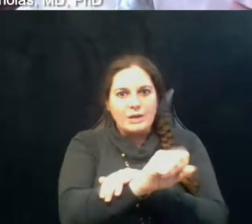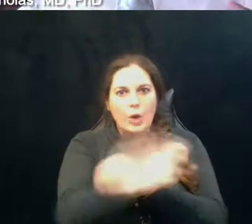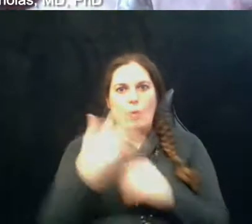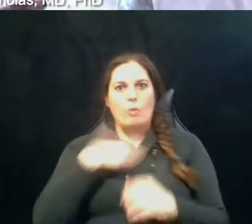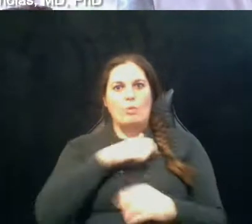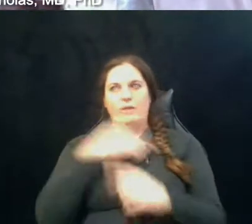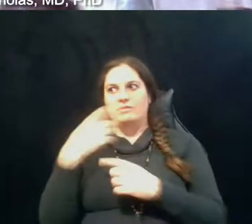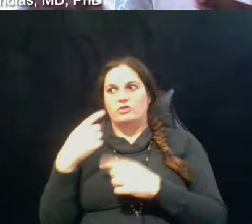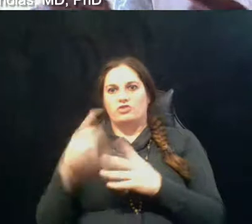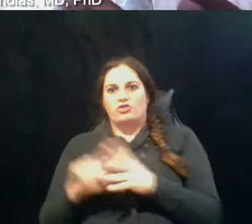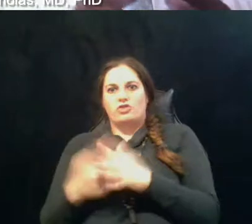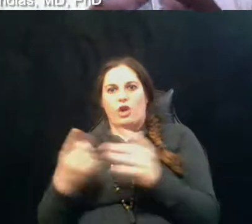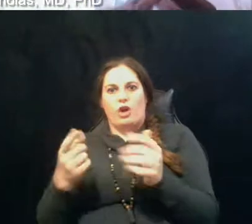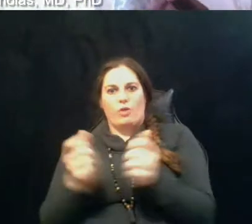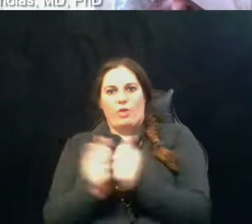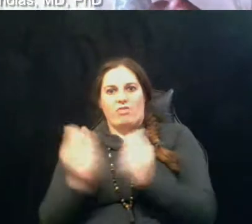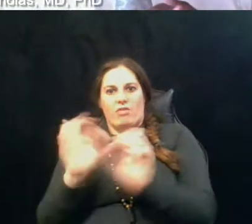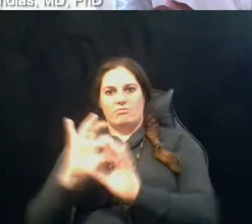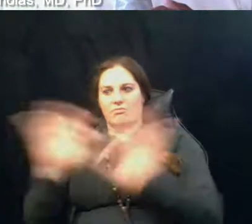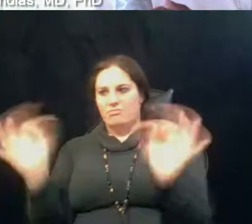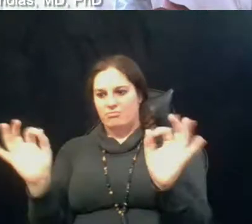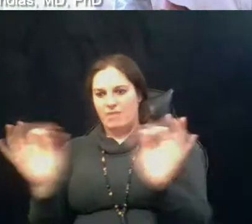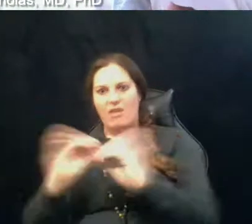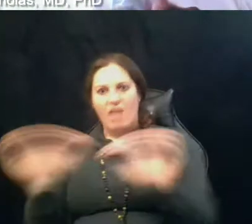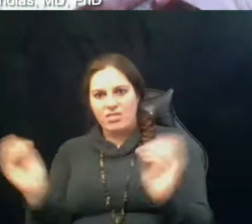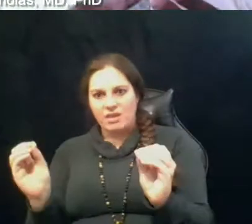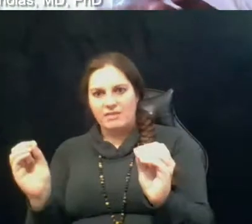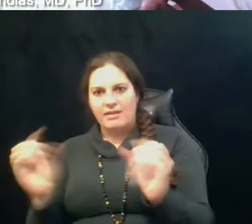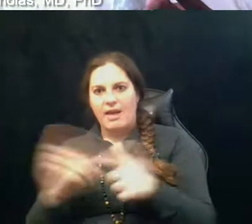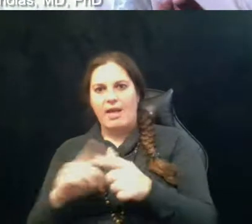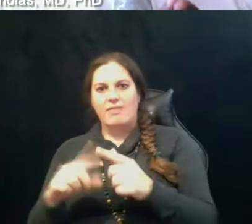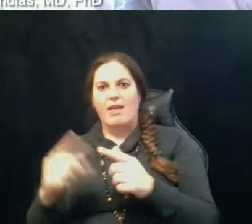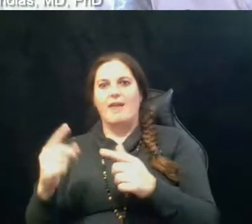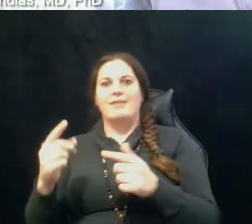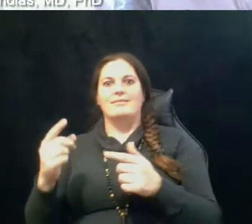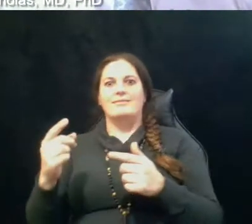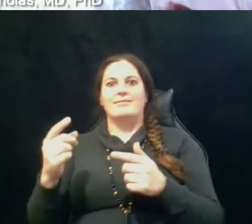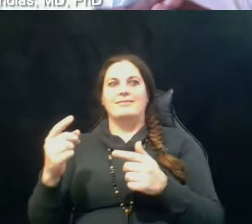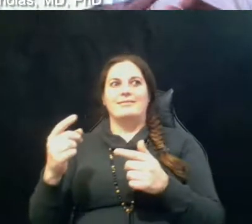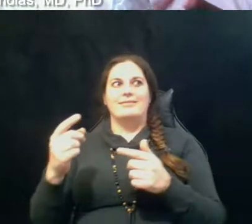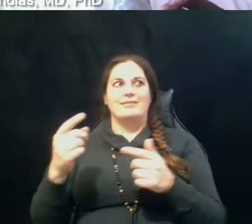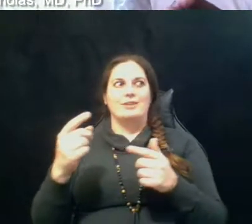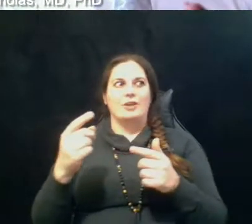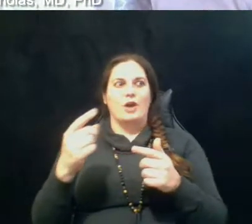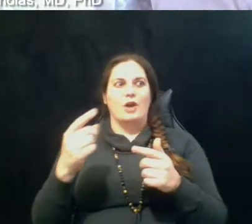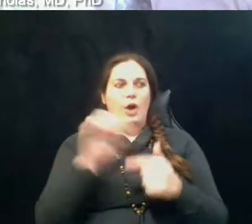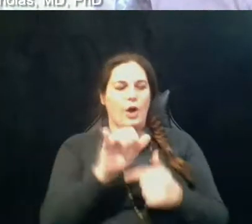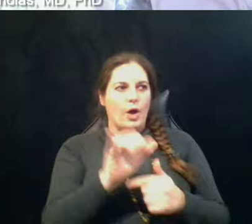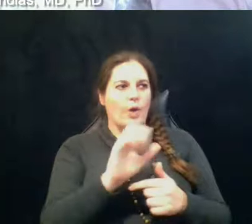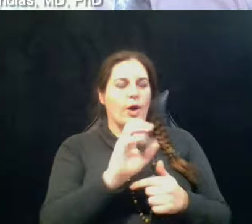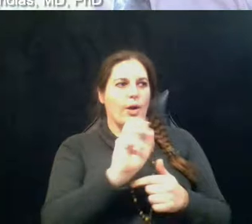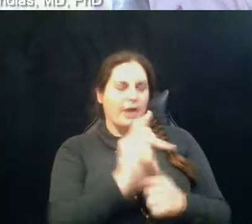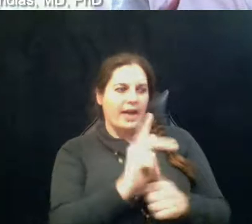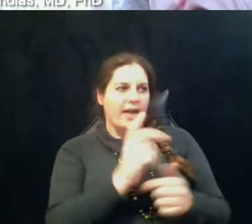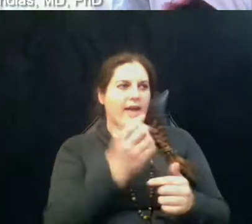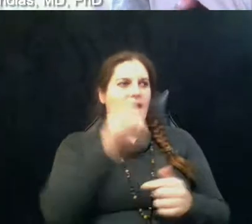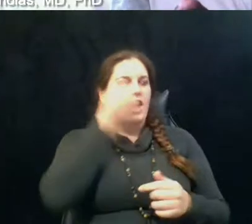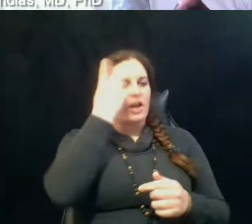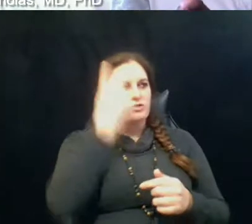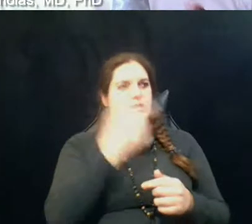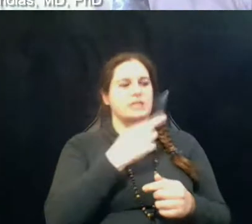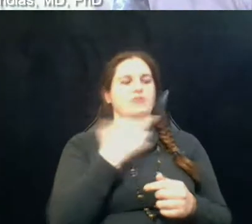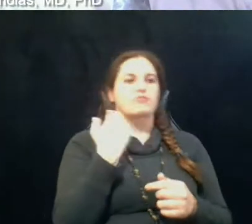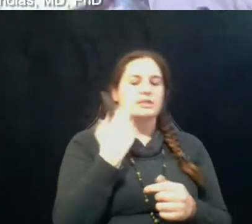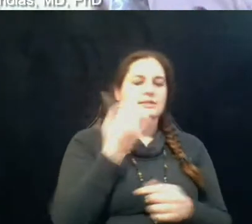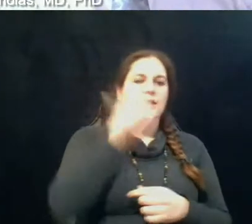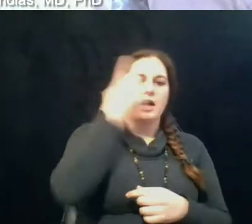mean for us? That means we're understanding the words. We're understanding the risks. We're understanding the benefits. We're